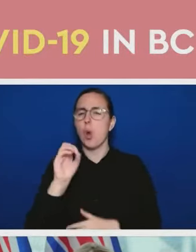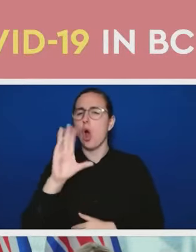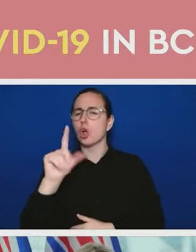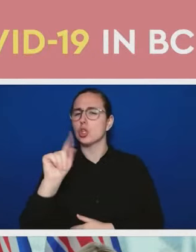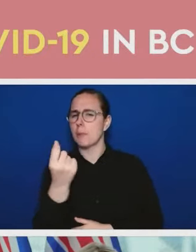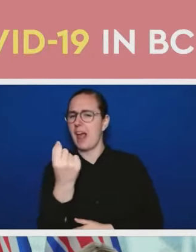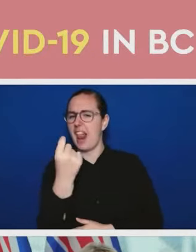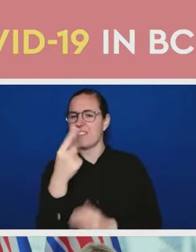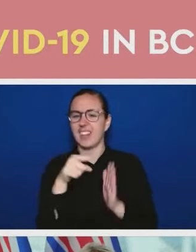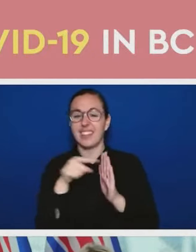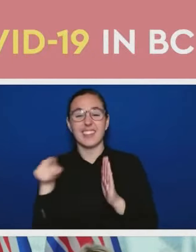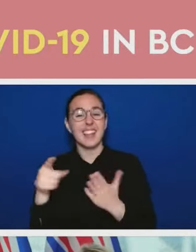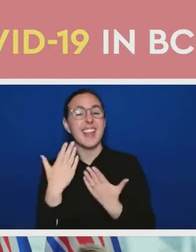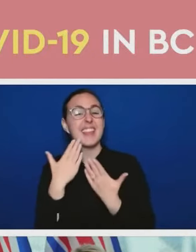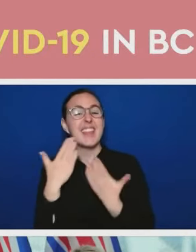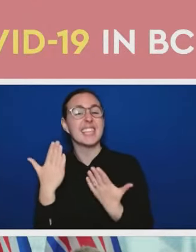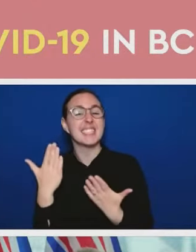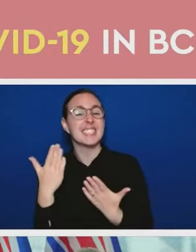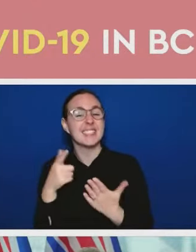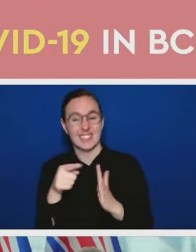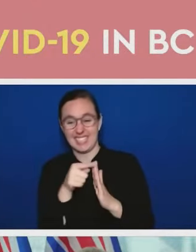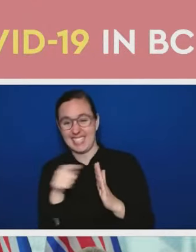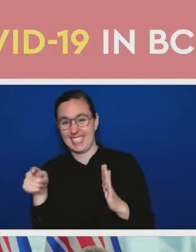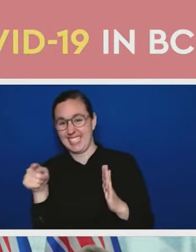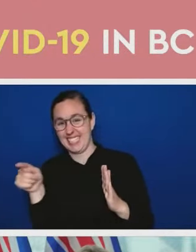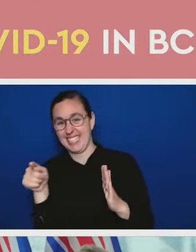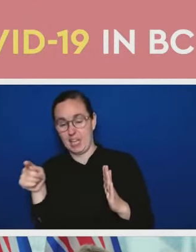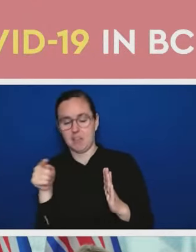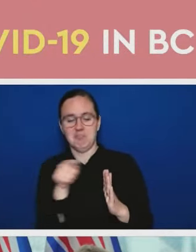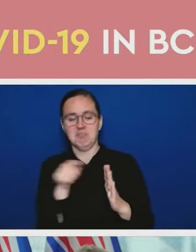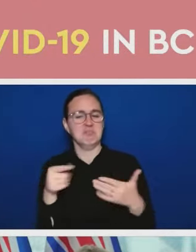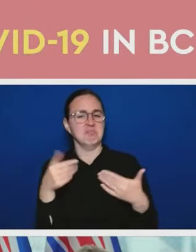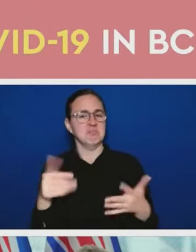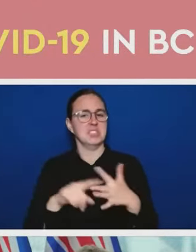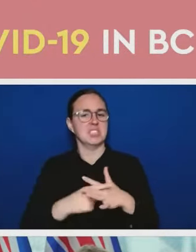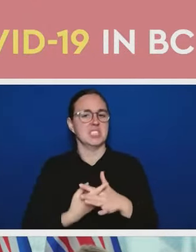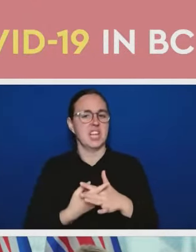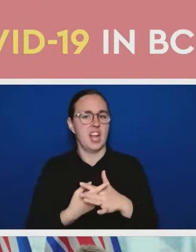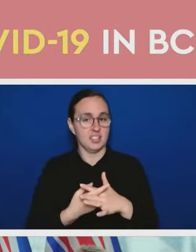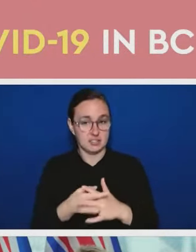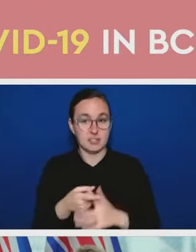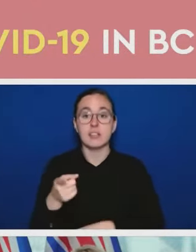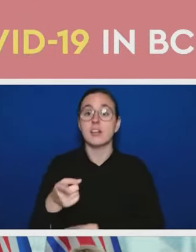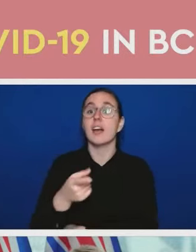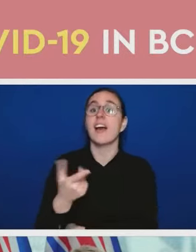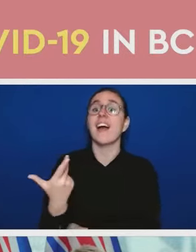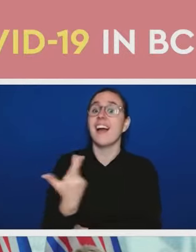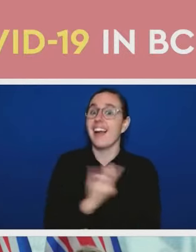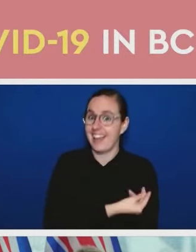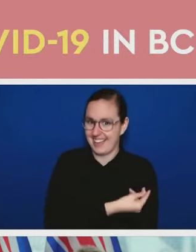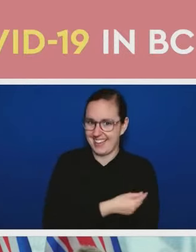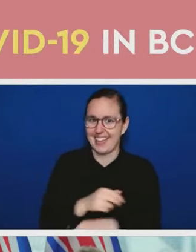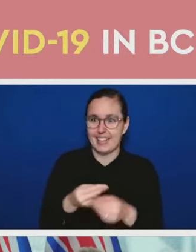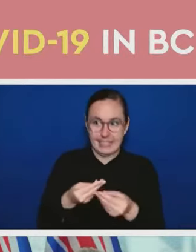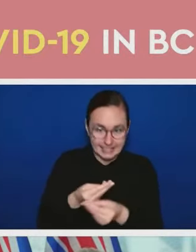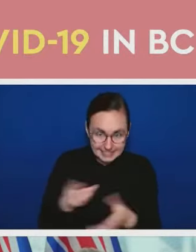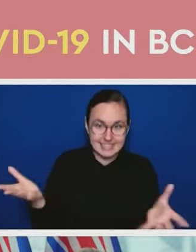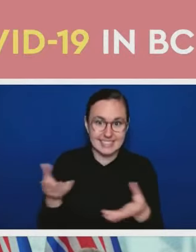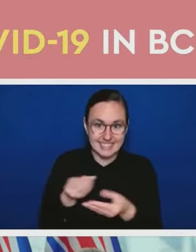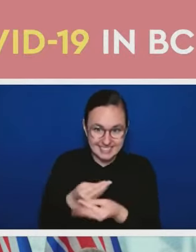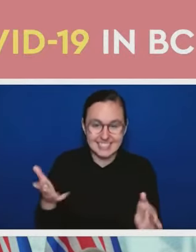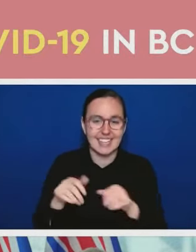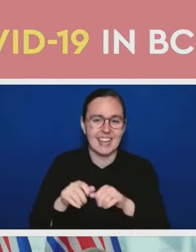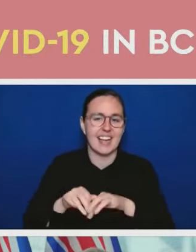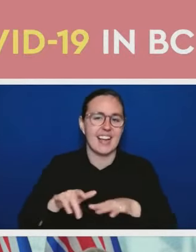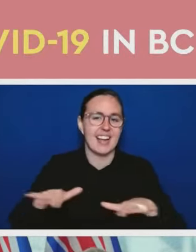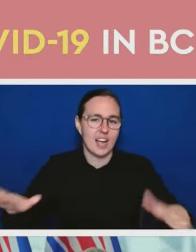receive vaccines, and we'll be moving them out to people in the community, and it'll be available in all of our pharmacies and community